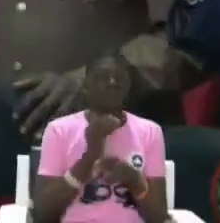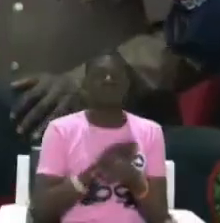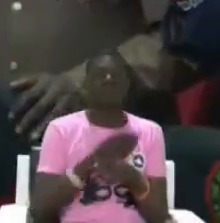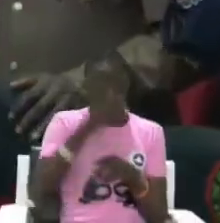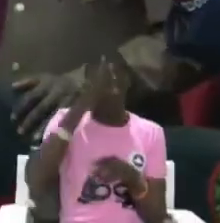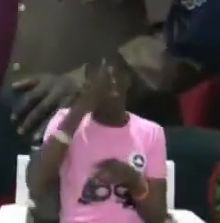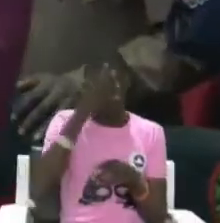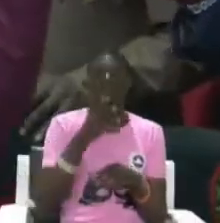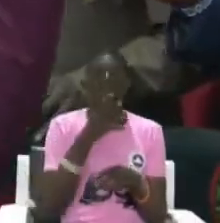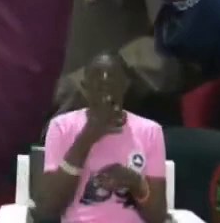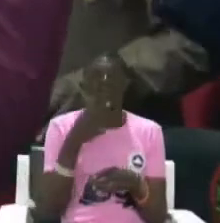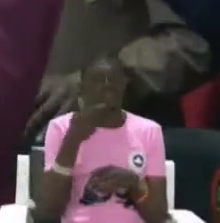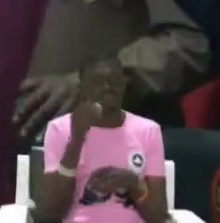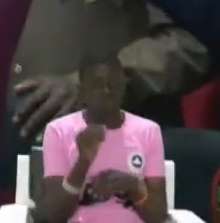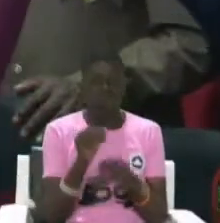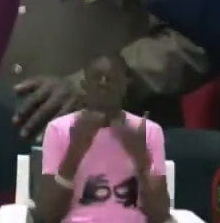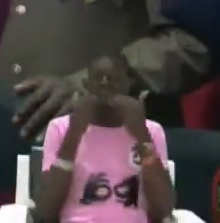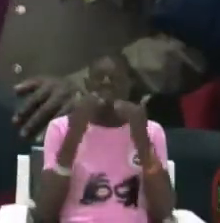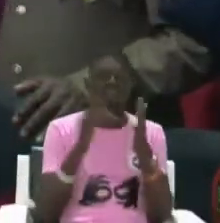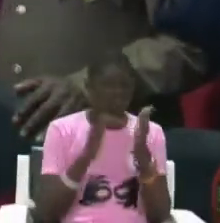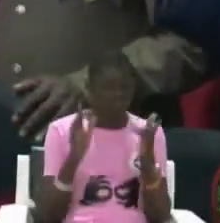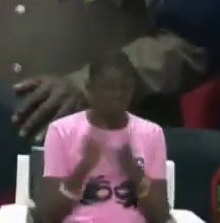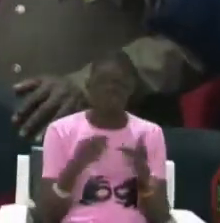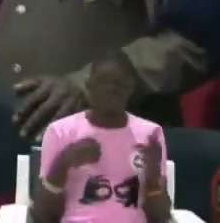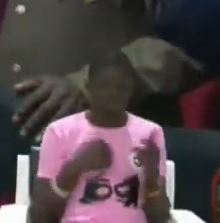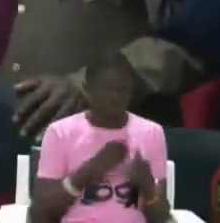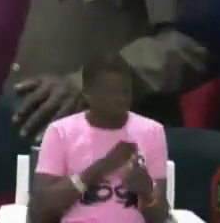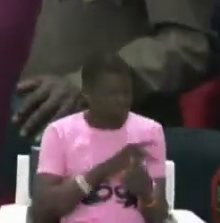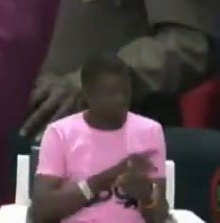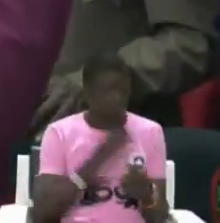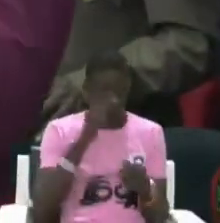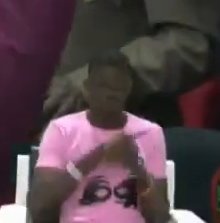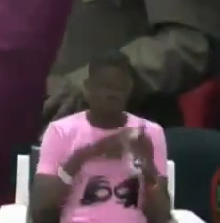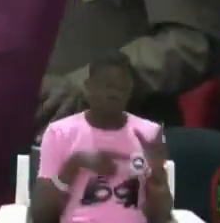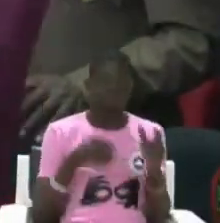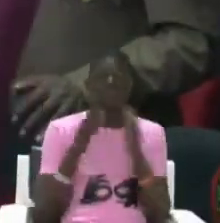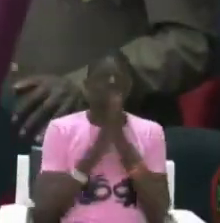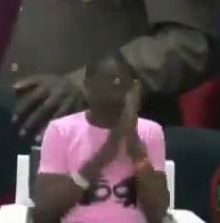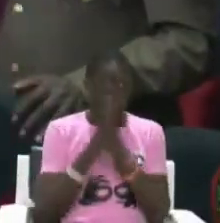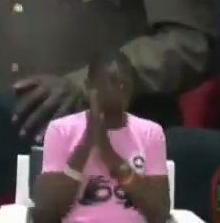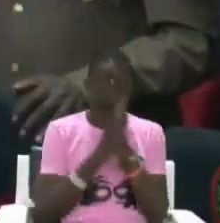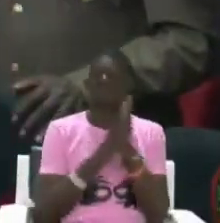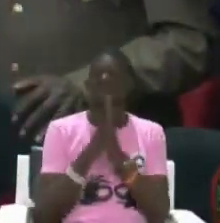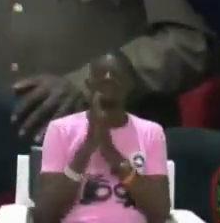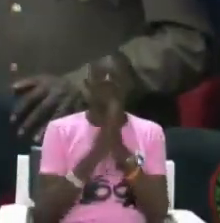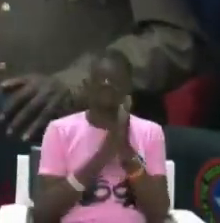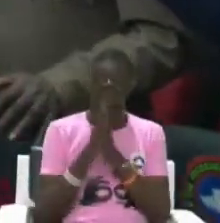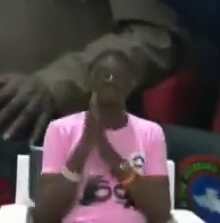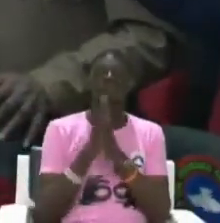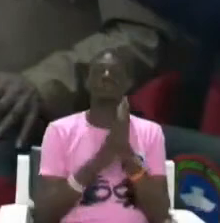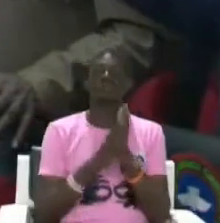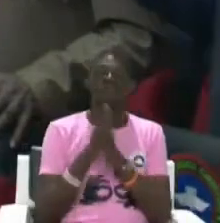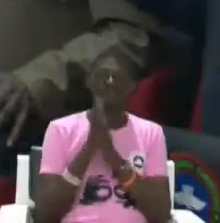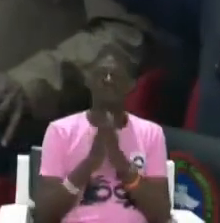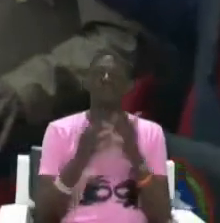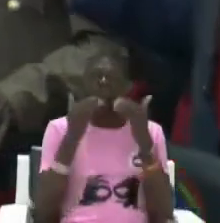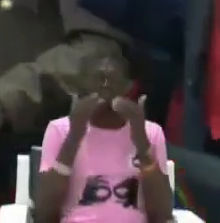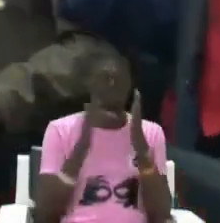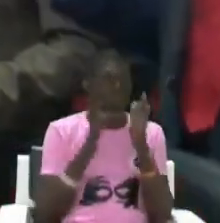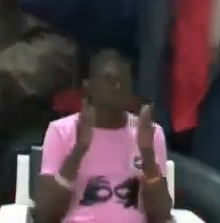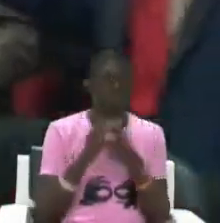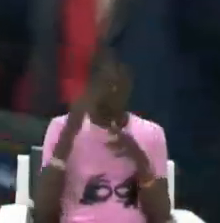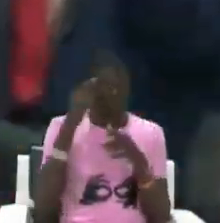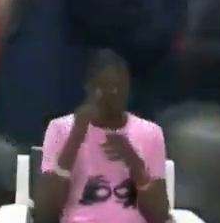Oh, Masekele Brianda Mason Tori Baba. Lerebosh, Maseke Lindaya, Maseke Makuria. For giving